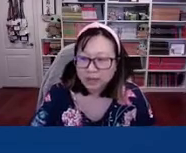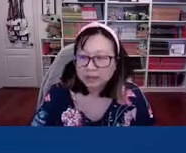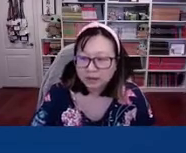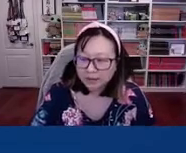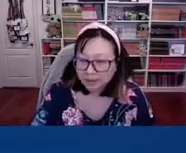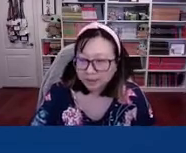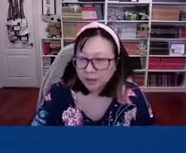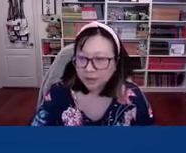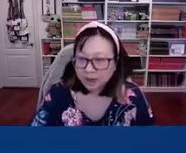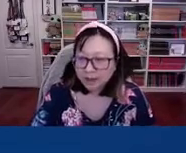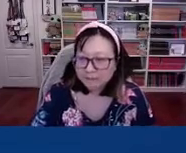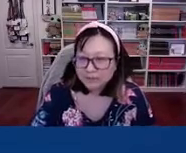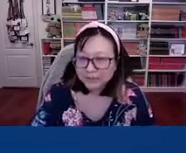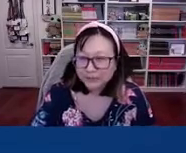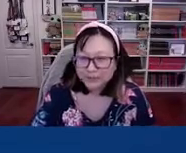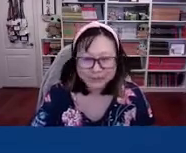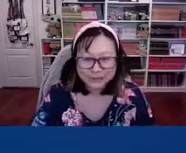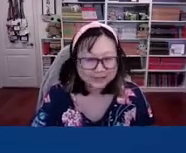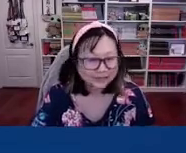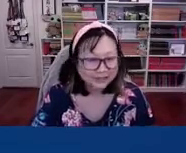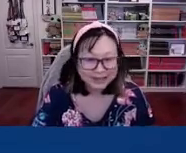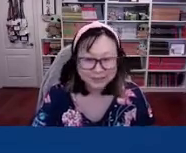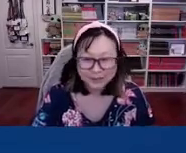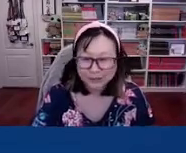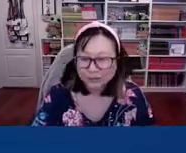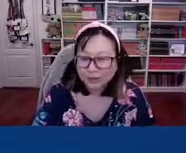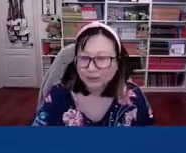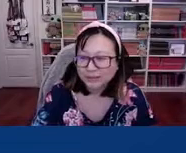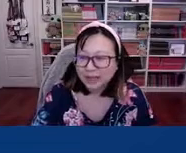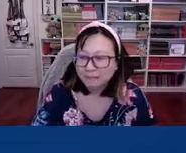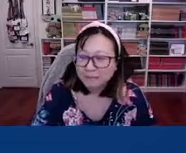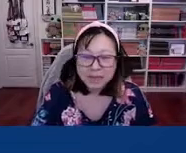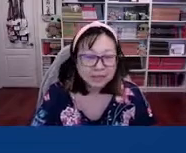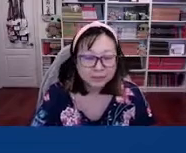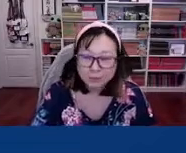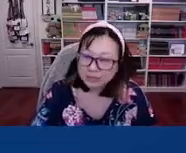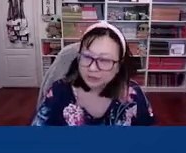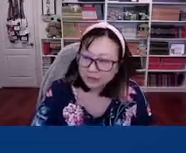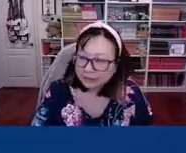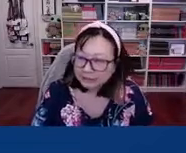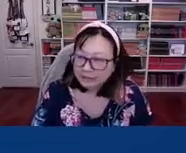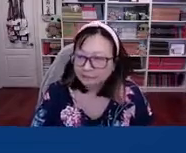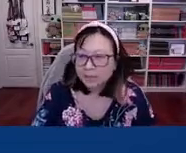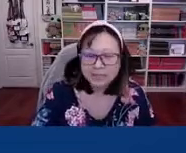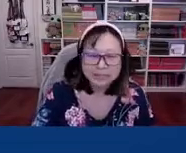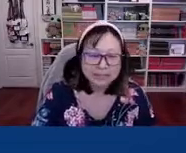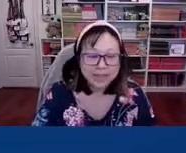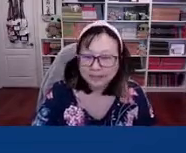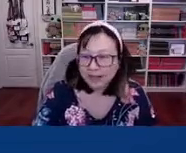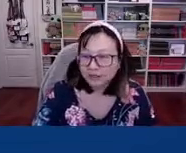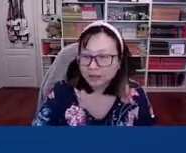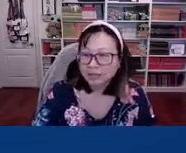Ramos David to your series, and I'm just so thrilled to be able to do that. He was born in the Philippines. He is